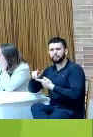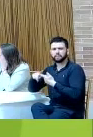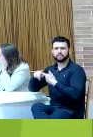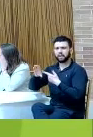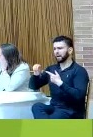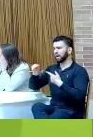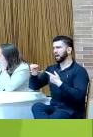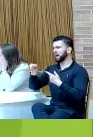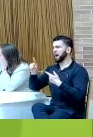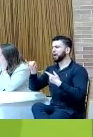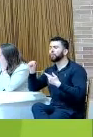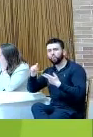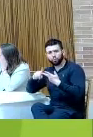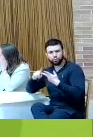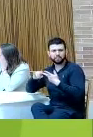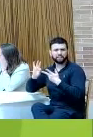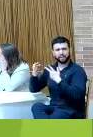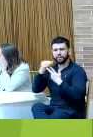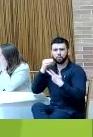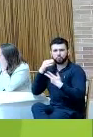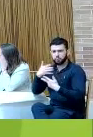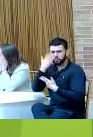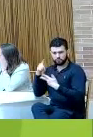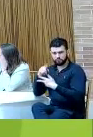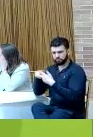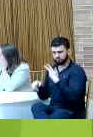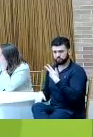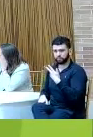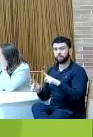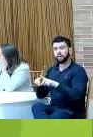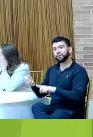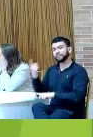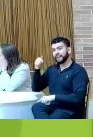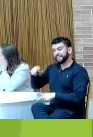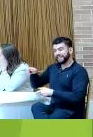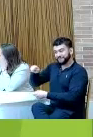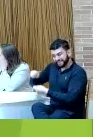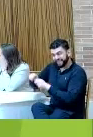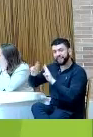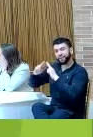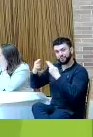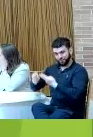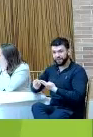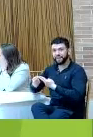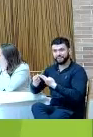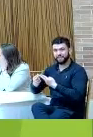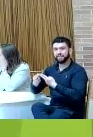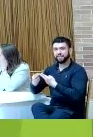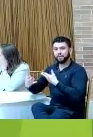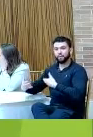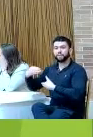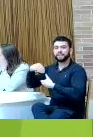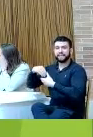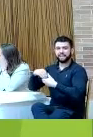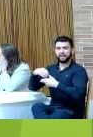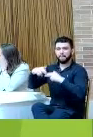family homes it just so happens that this specific unit was in a in a building with only two homes